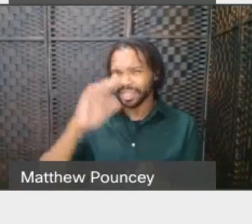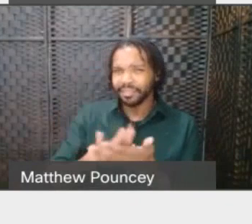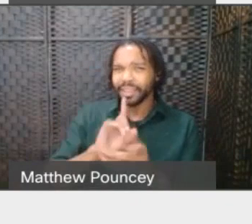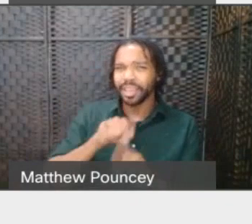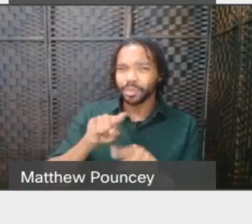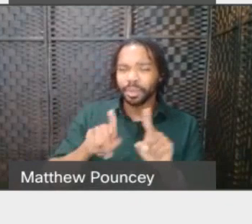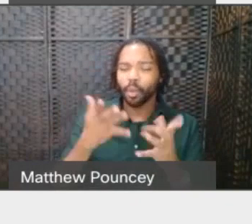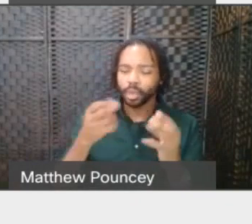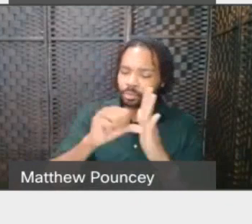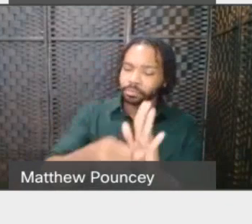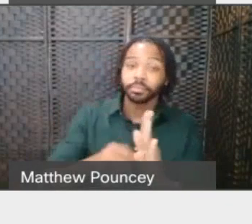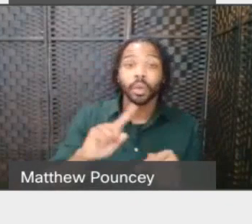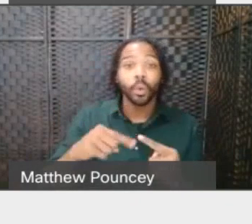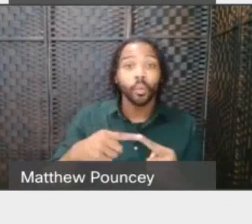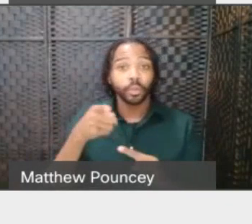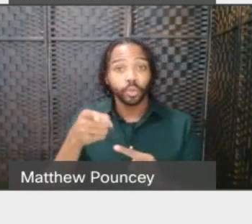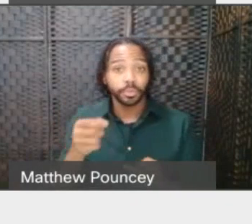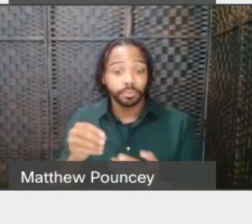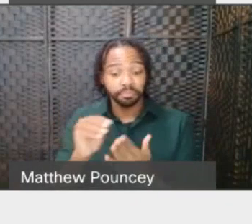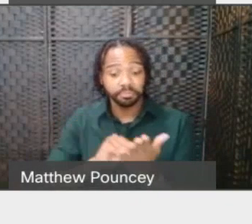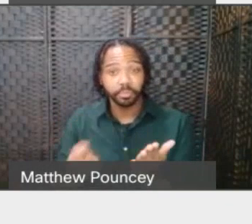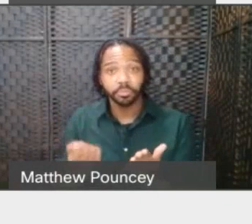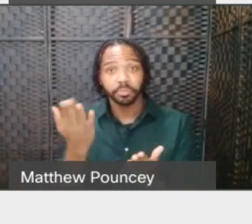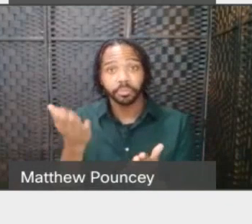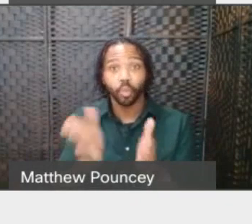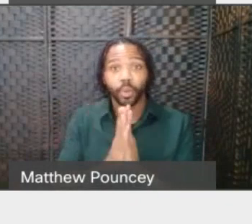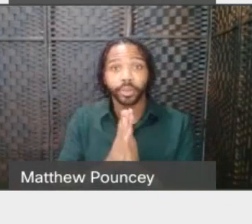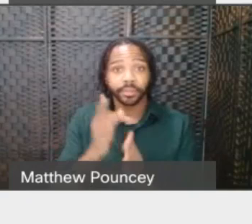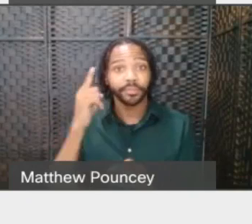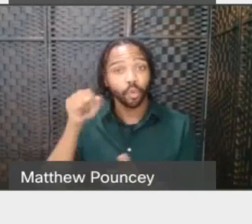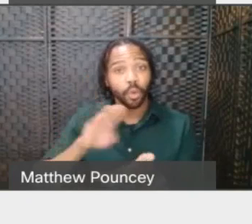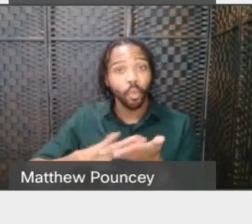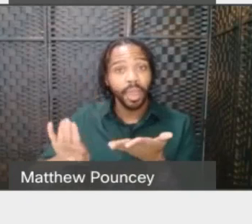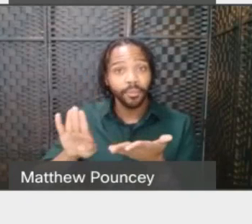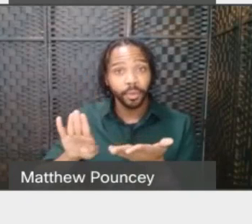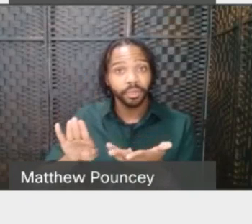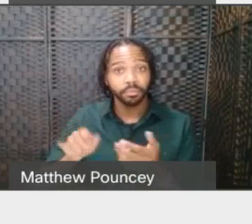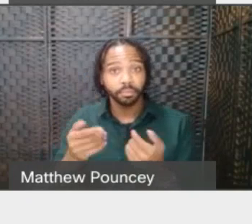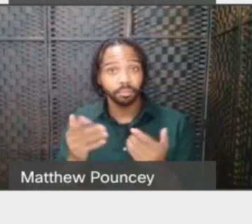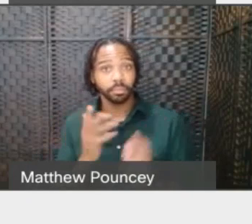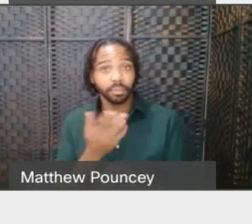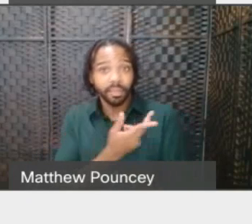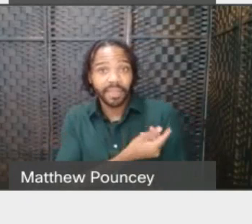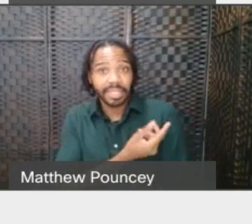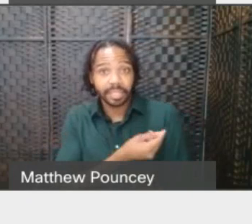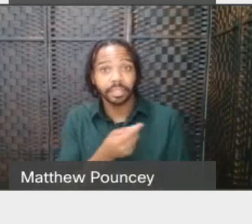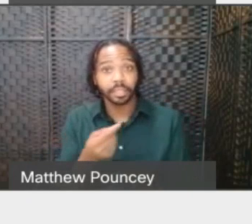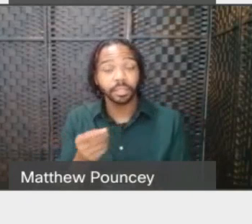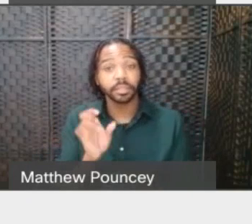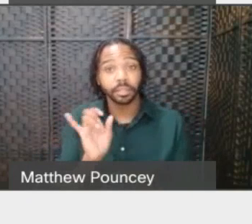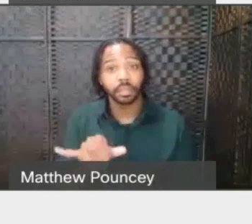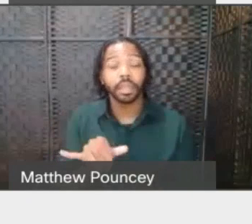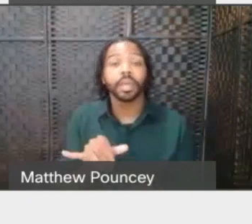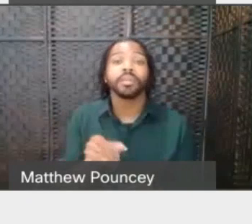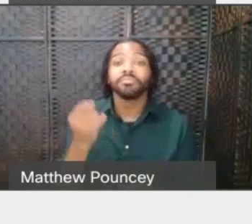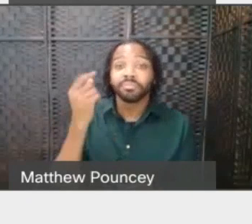Once you have submitted a request for a waiver of the vaccination mandate, While it